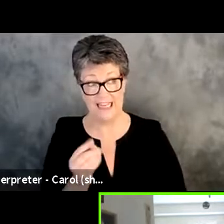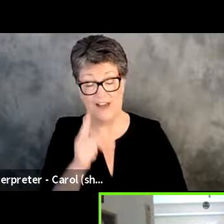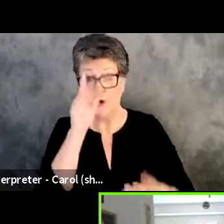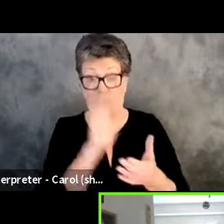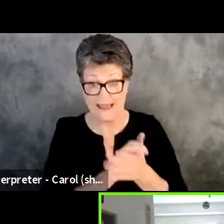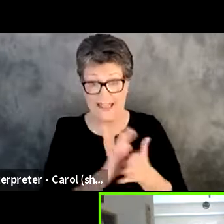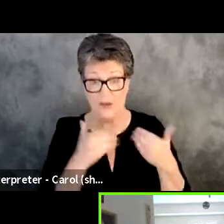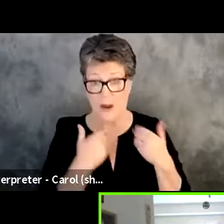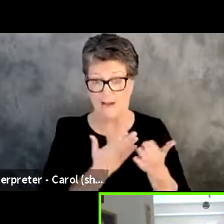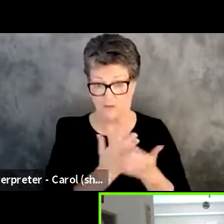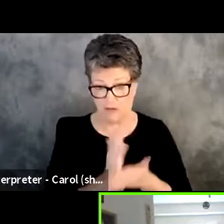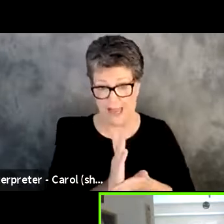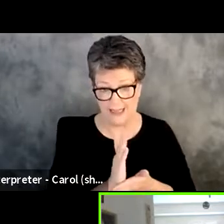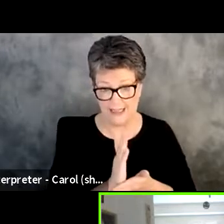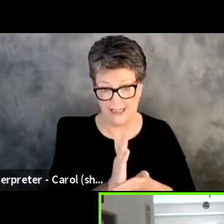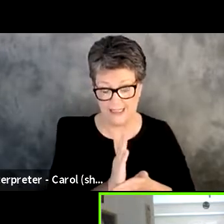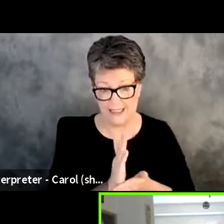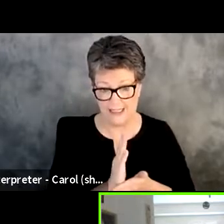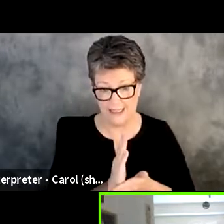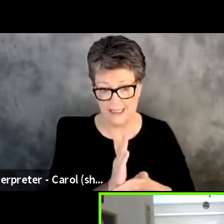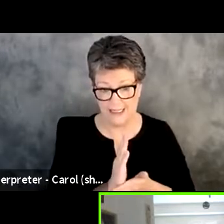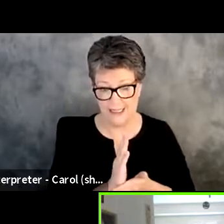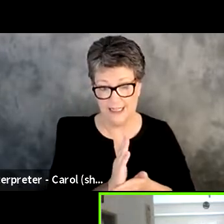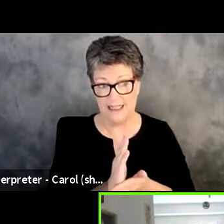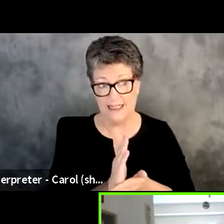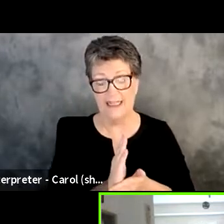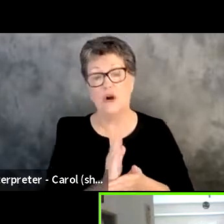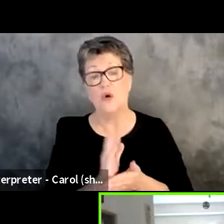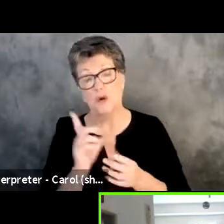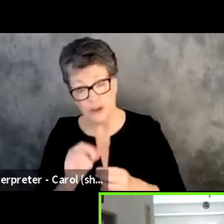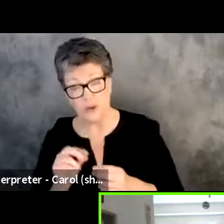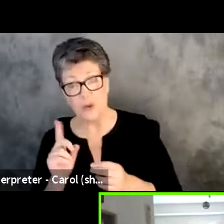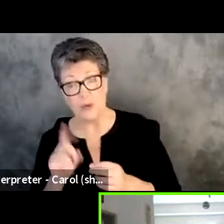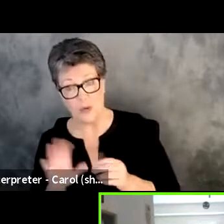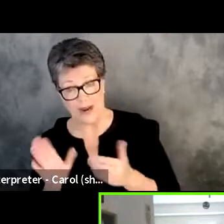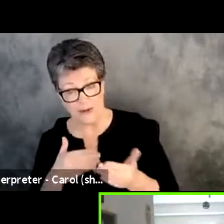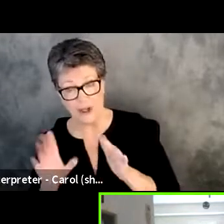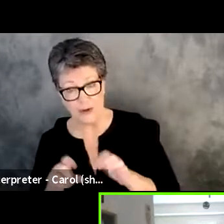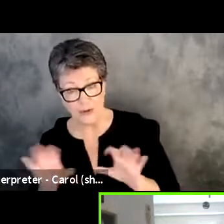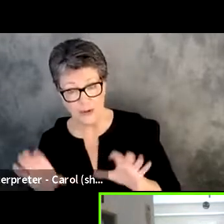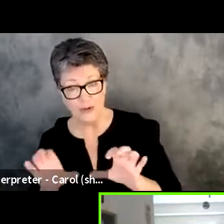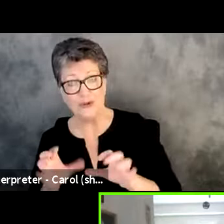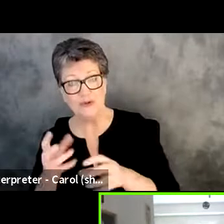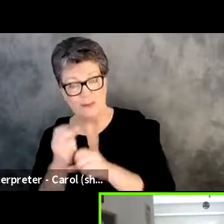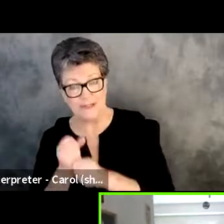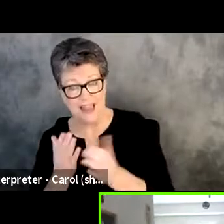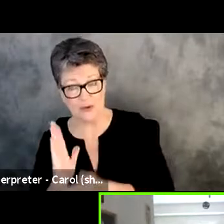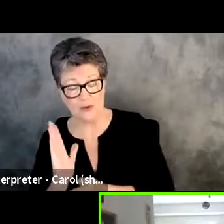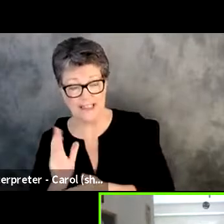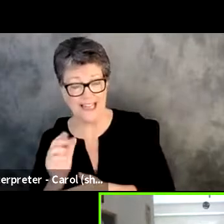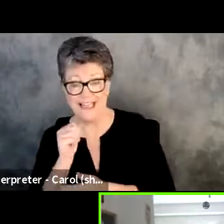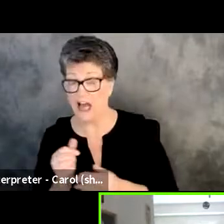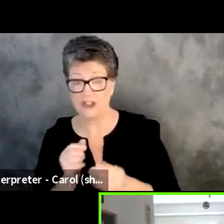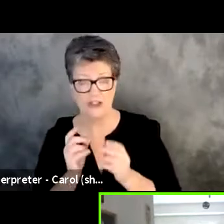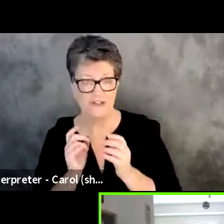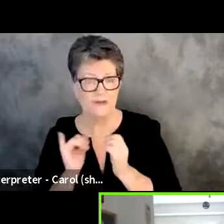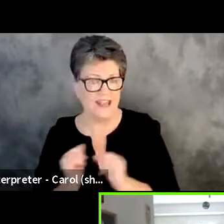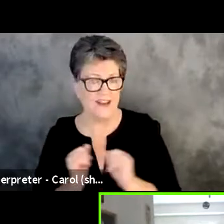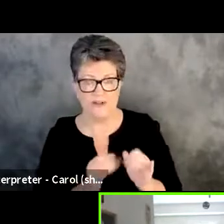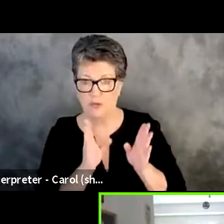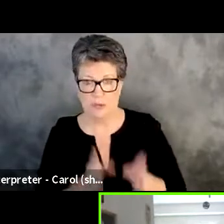that we have rights, that we do what we need to do to obtain them, not just on an individual